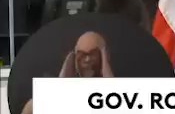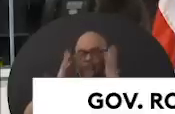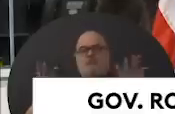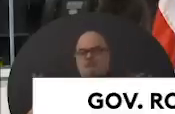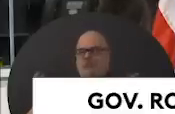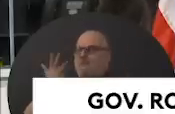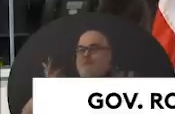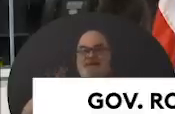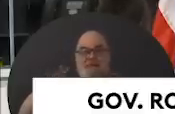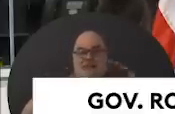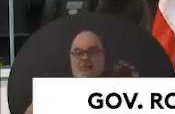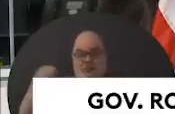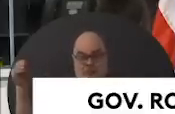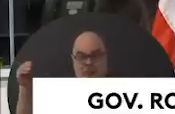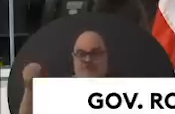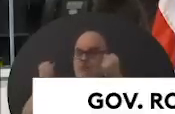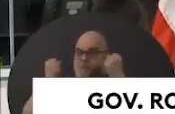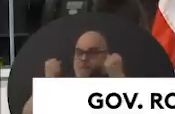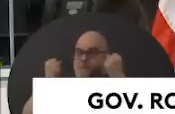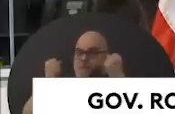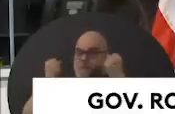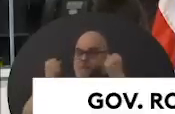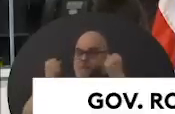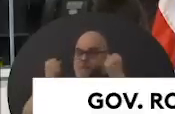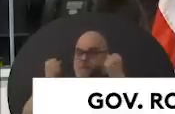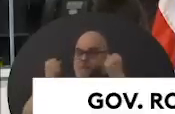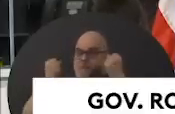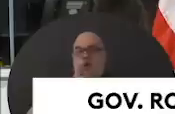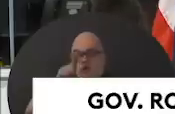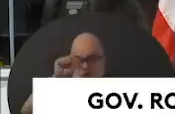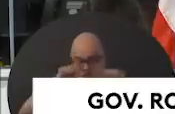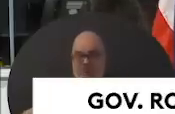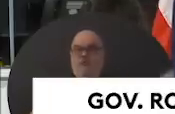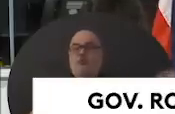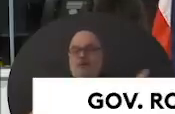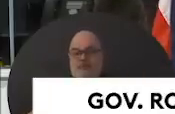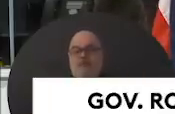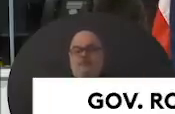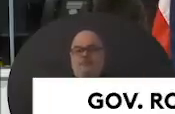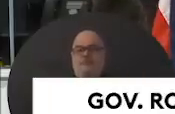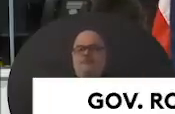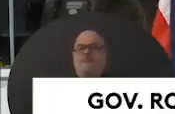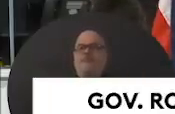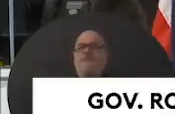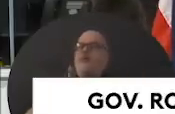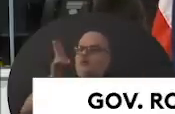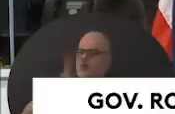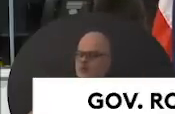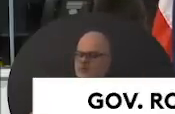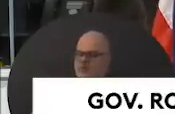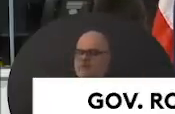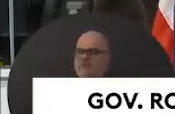may lose power for multiple days. You can prepare while you're sheltering in place. Of course, for all